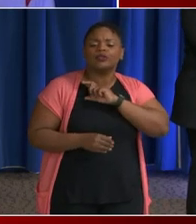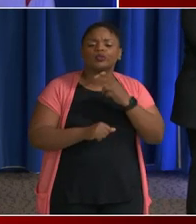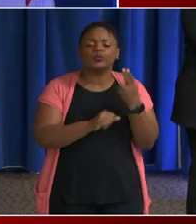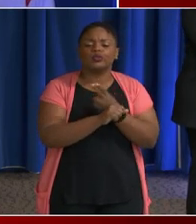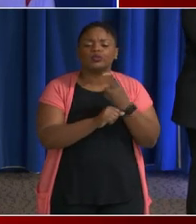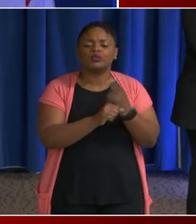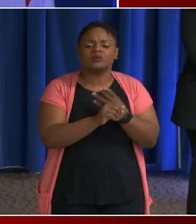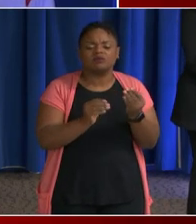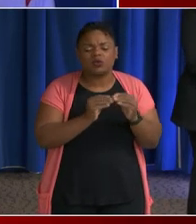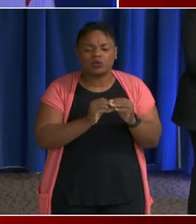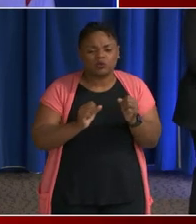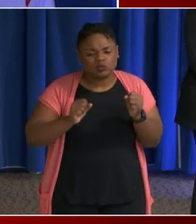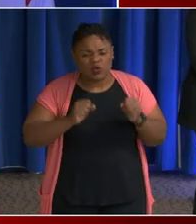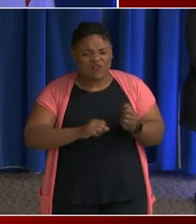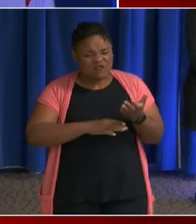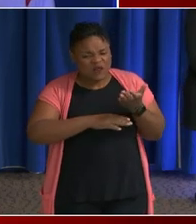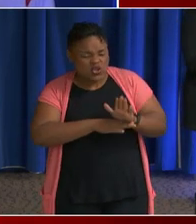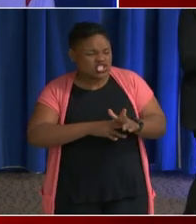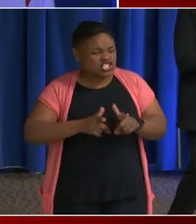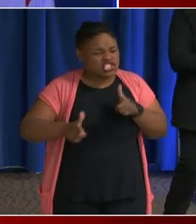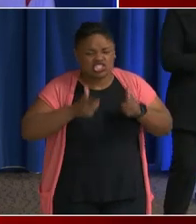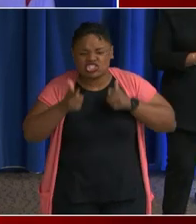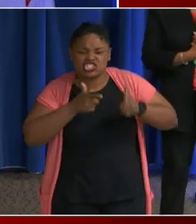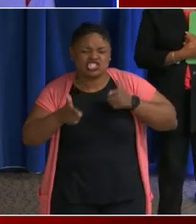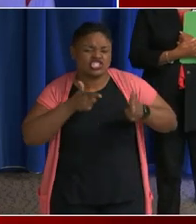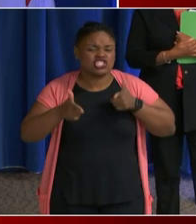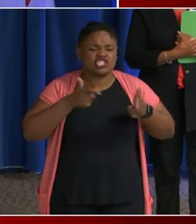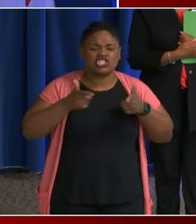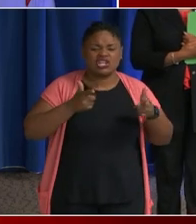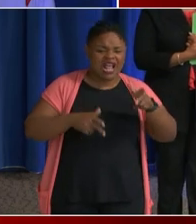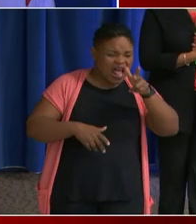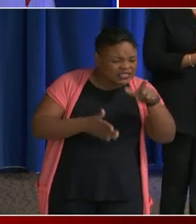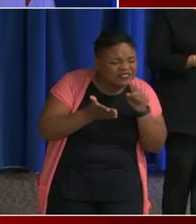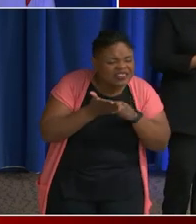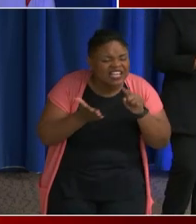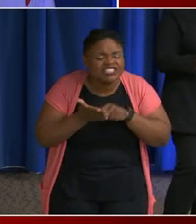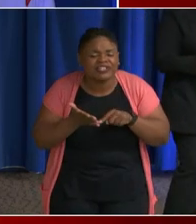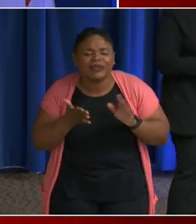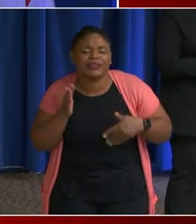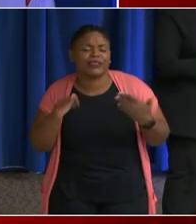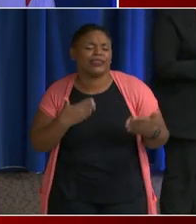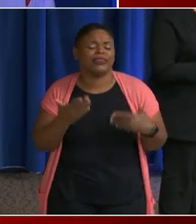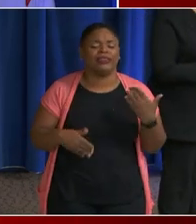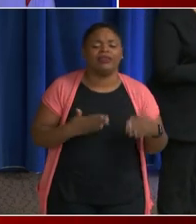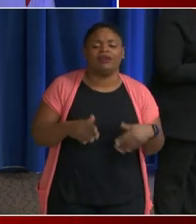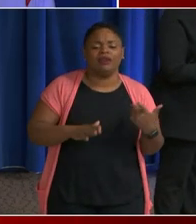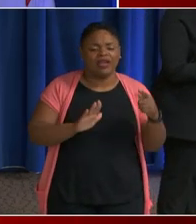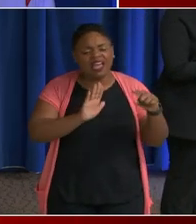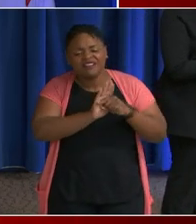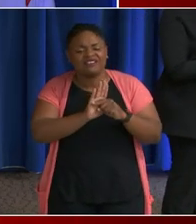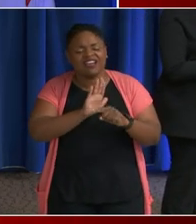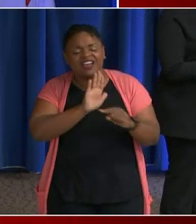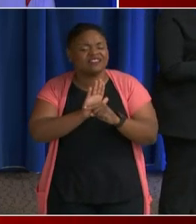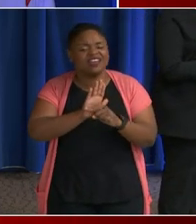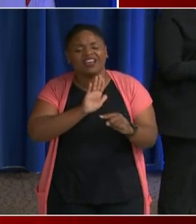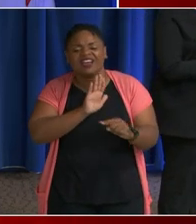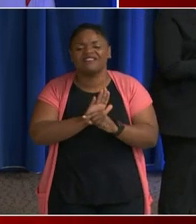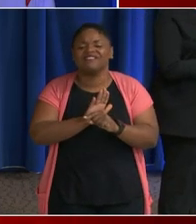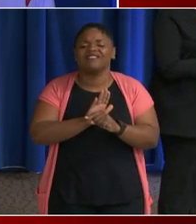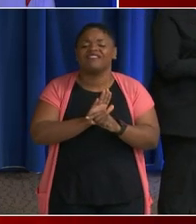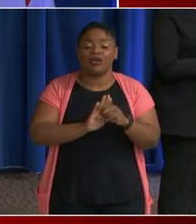force, shooting more rounds, poor investigations, everything soup to nuts, which painted MPD in a negative